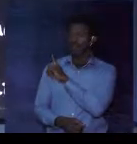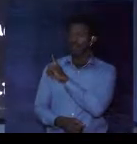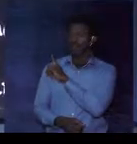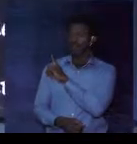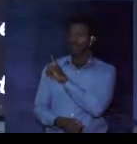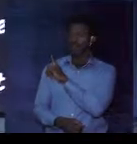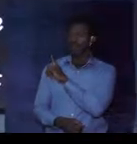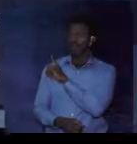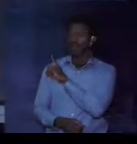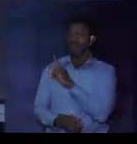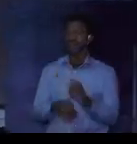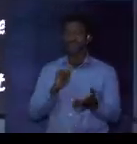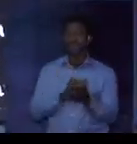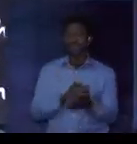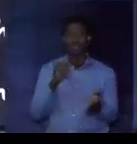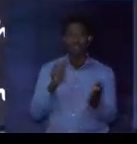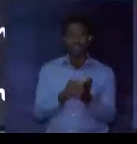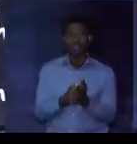So this one here